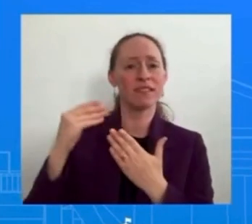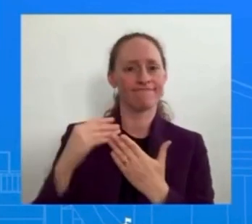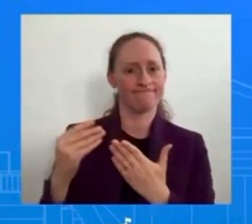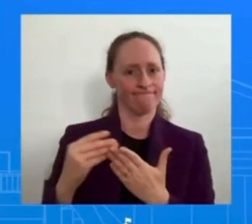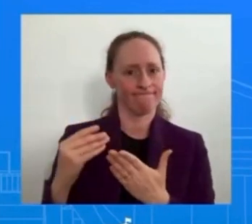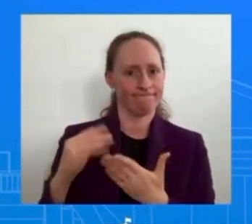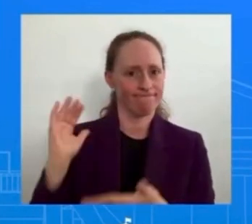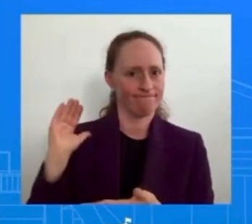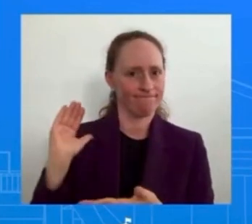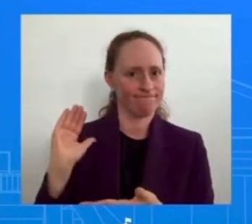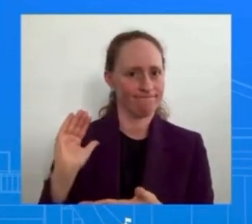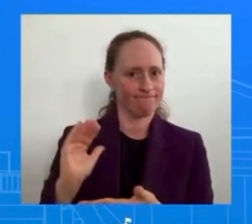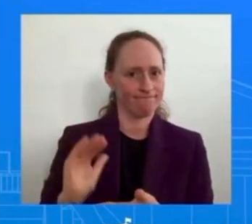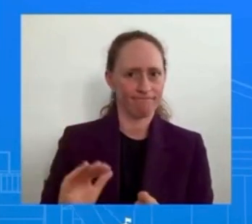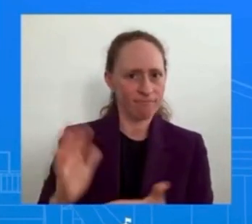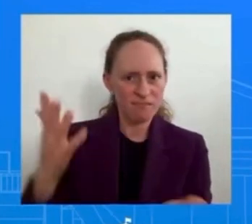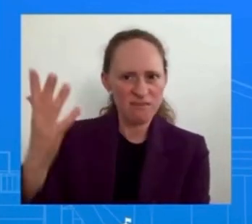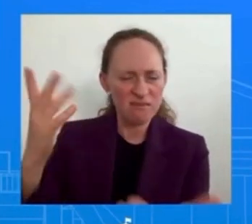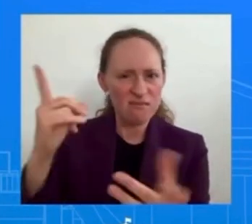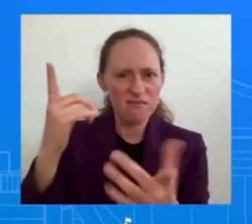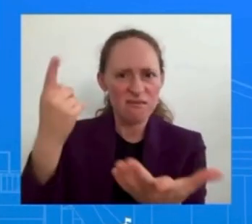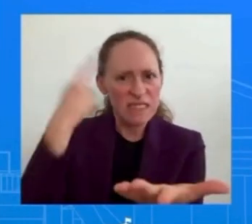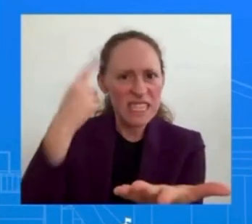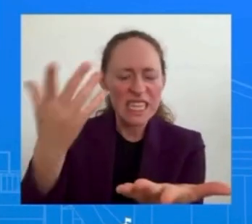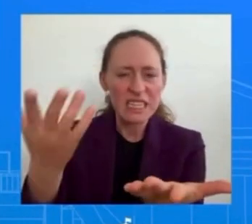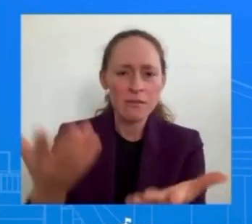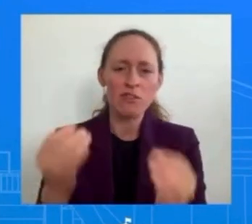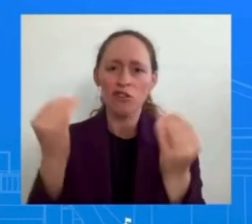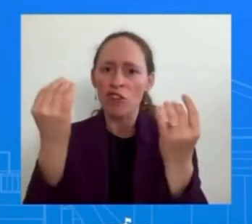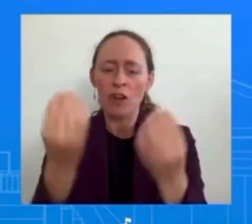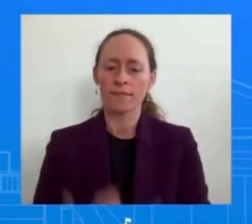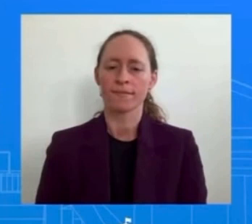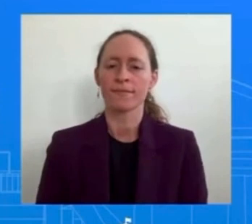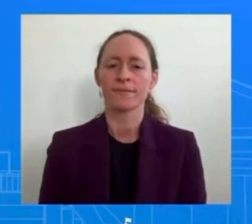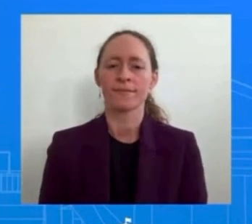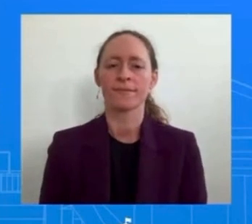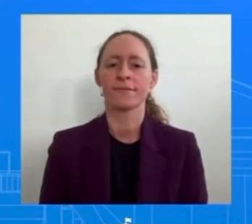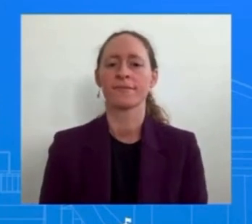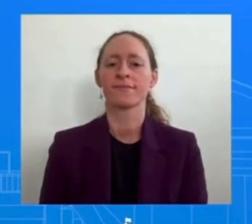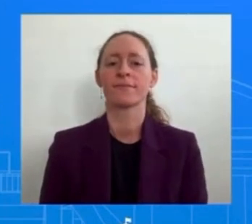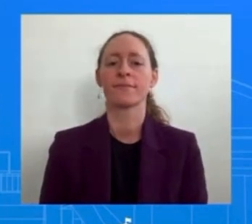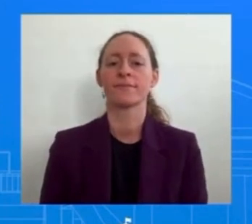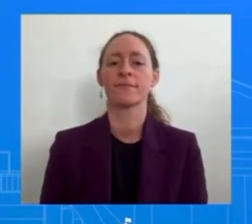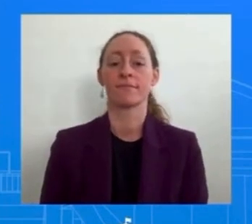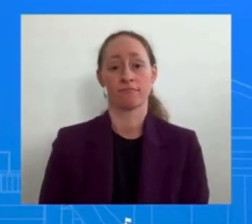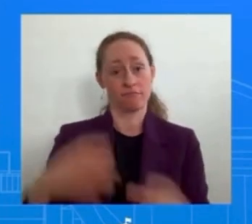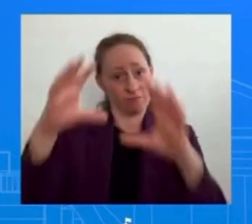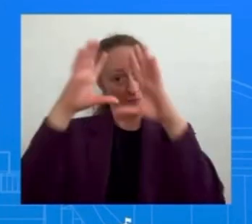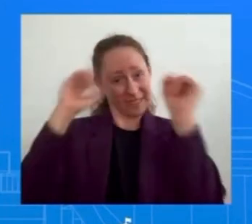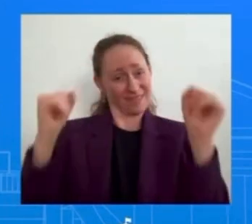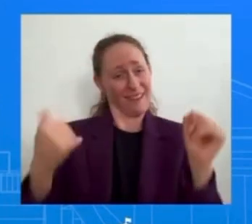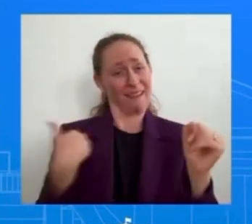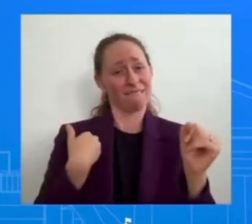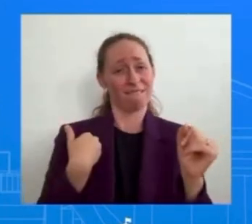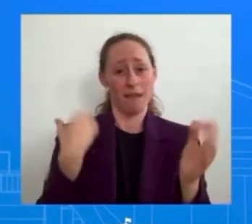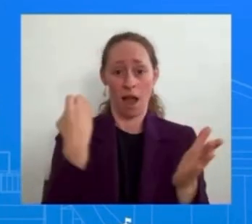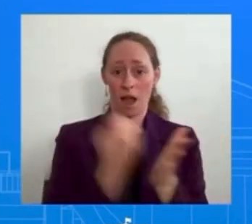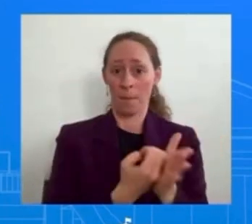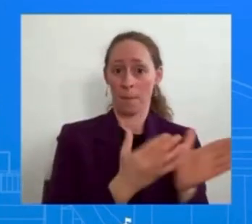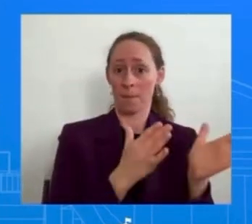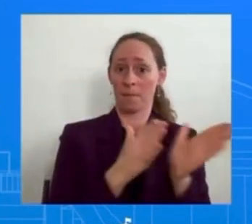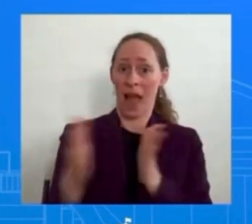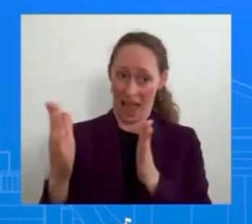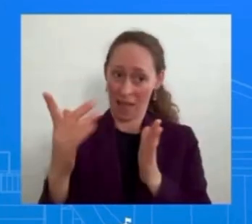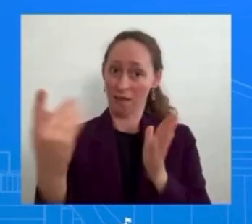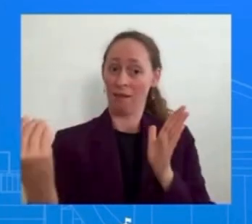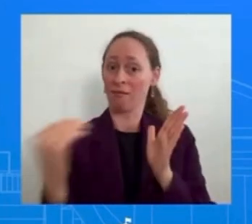relief, obviously it was part of his broader economic plan, right? Giving Americans a little bit more of a breathing room, as he said, as we're coming out of